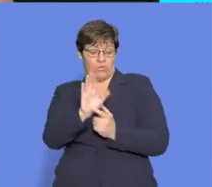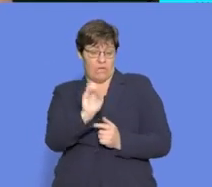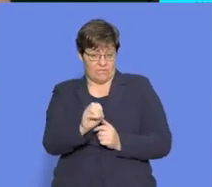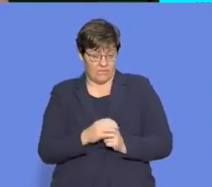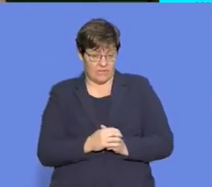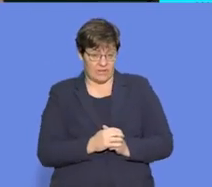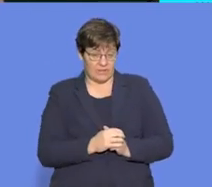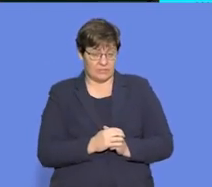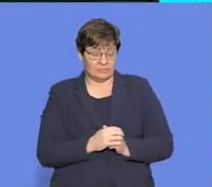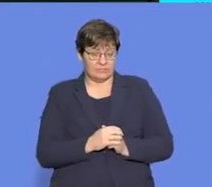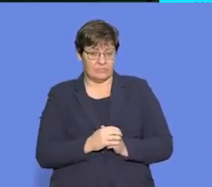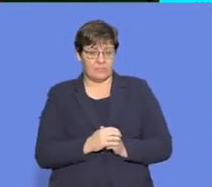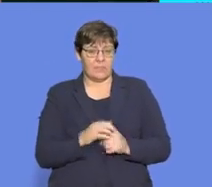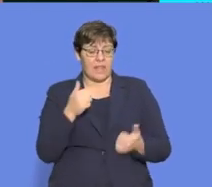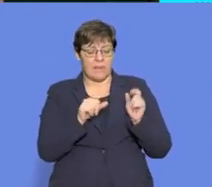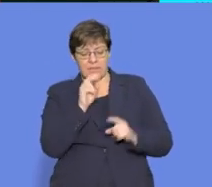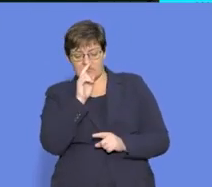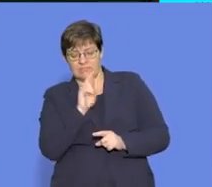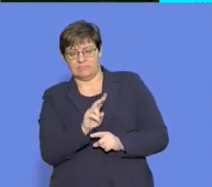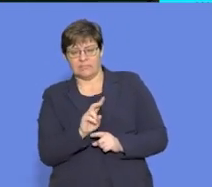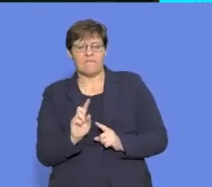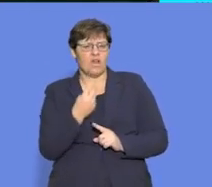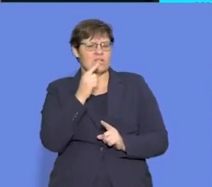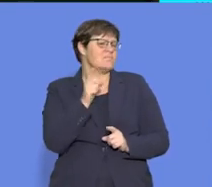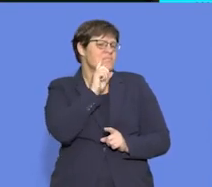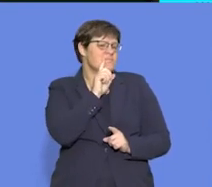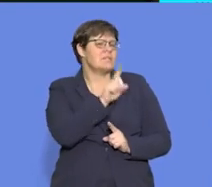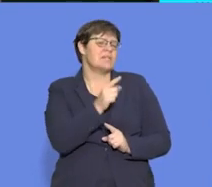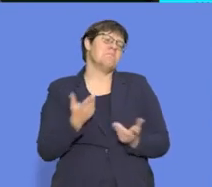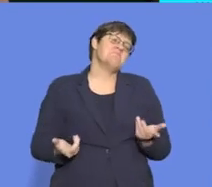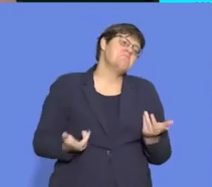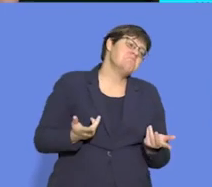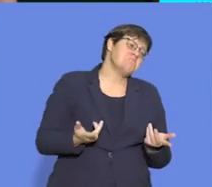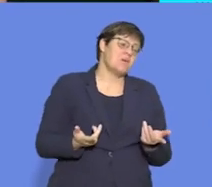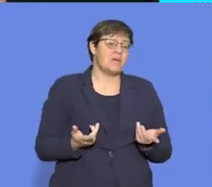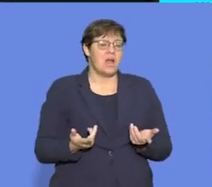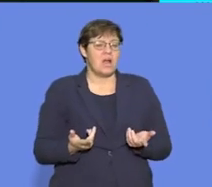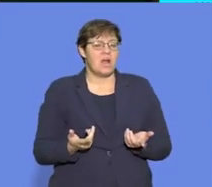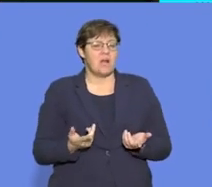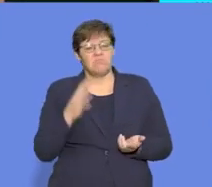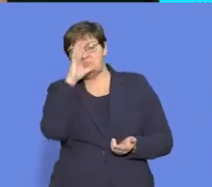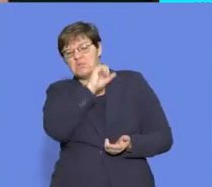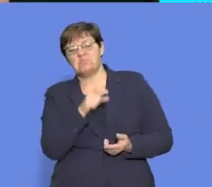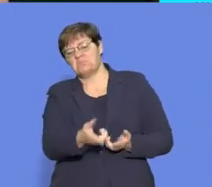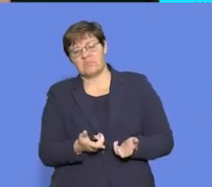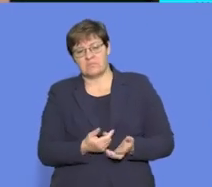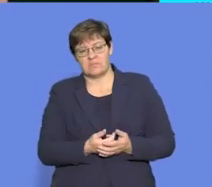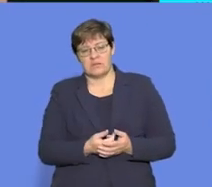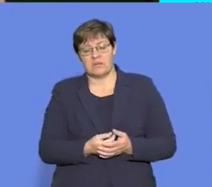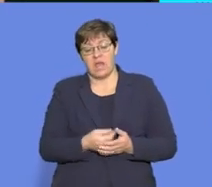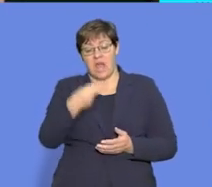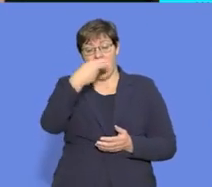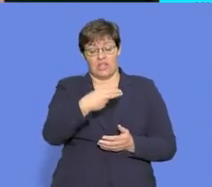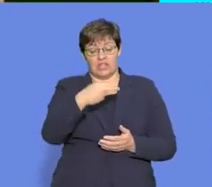the voltmeter. When the chemists first did this, they said, let's pretend that